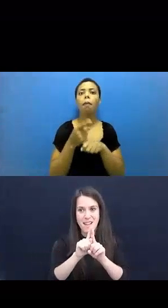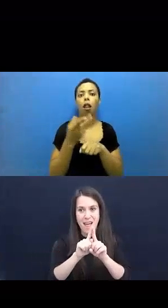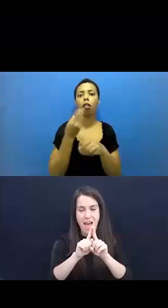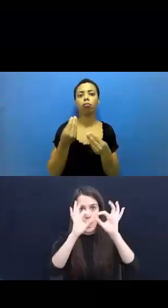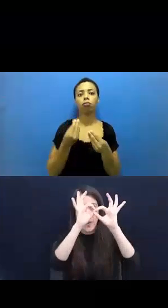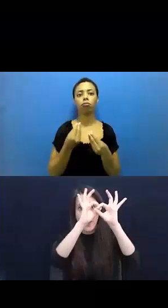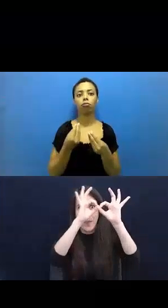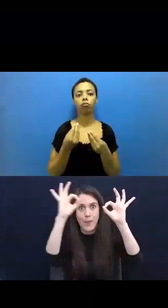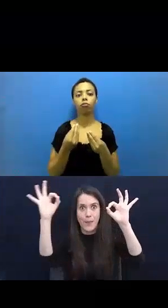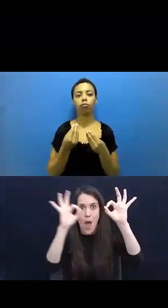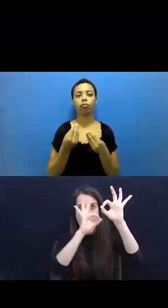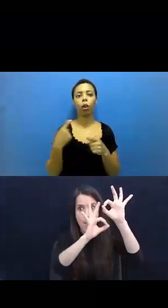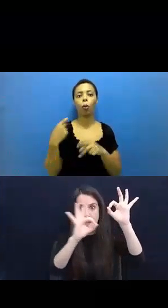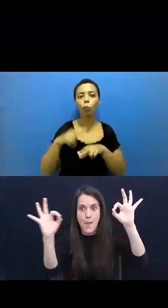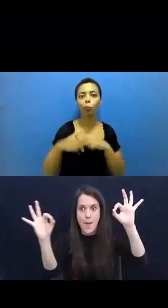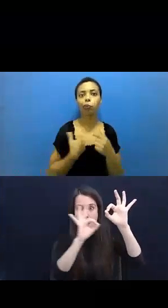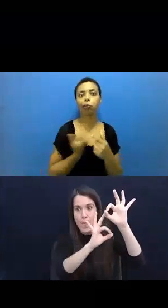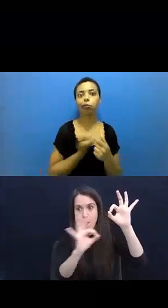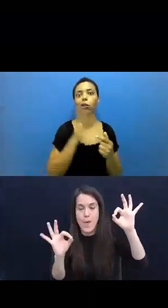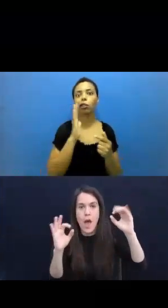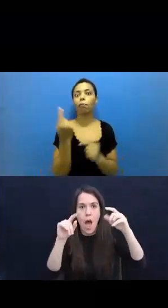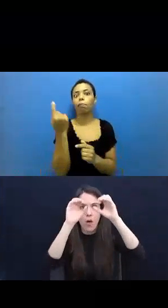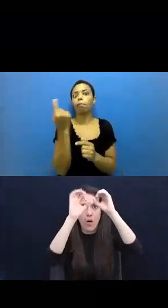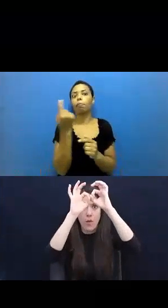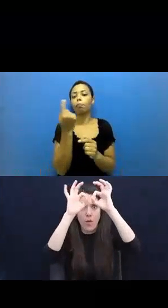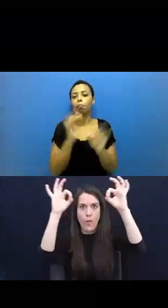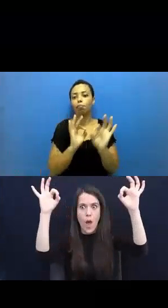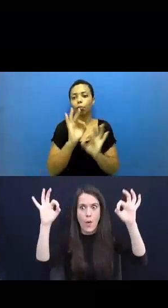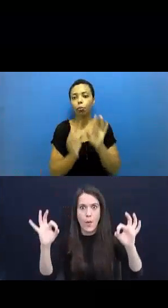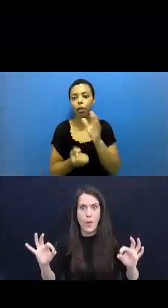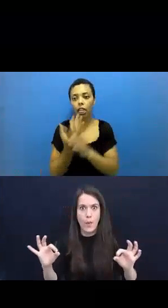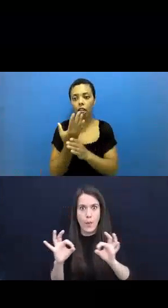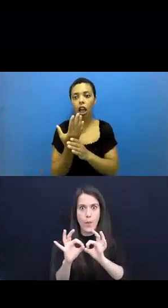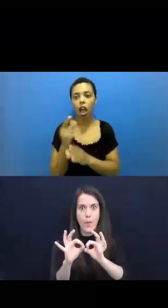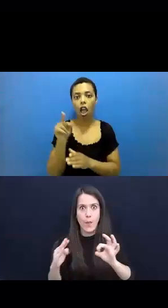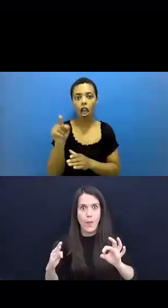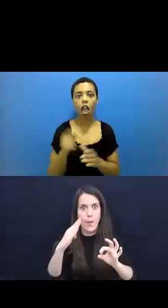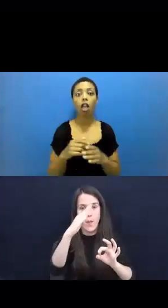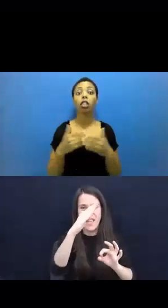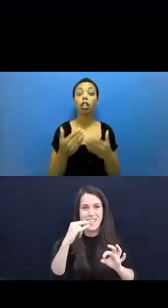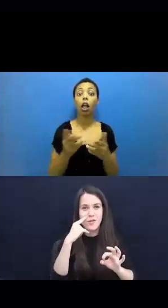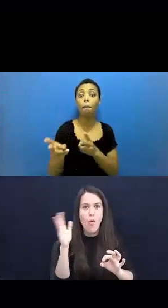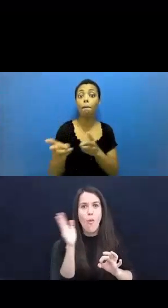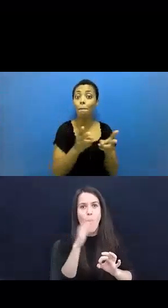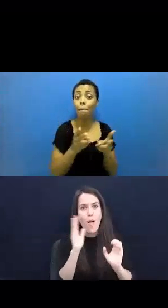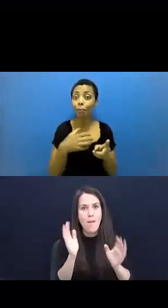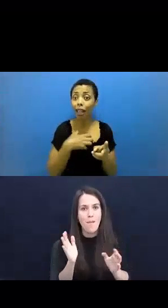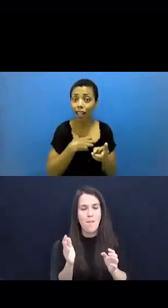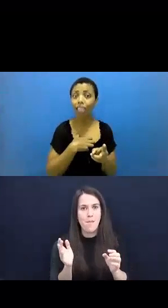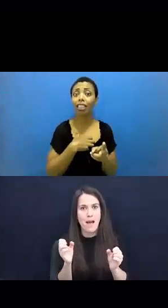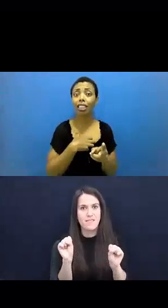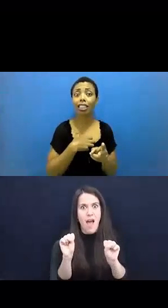actuators are activated in a certain order. This means that every haptogram requires activation of